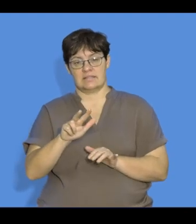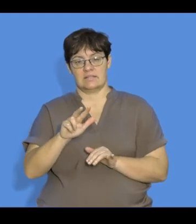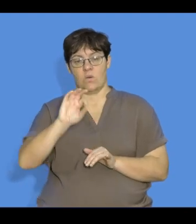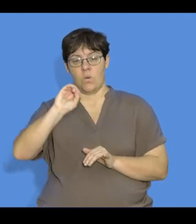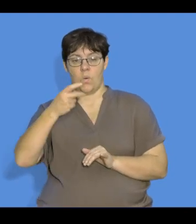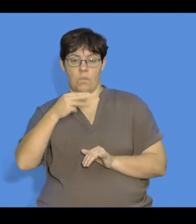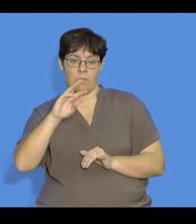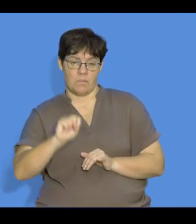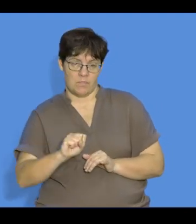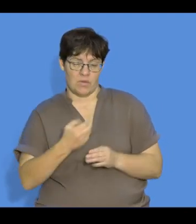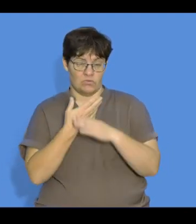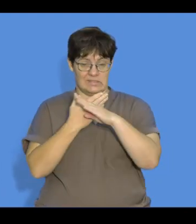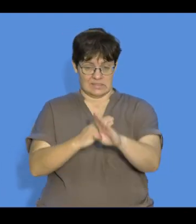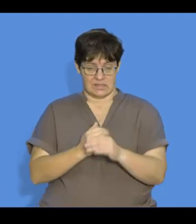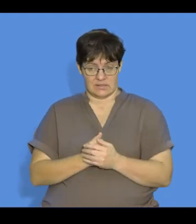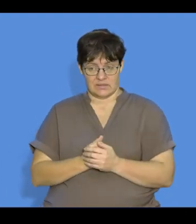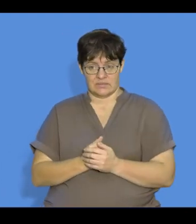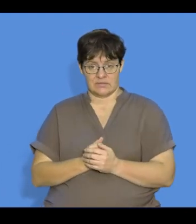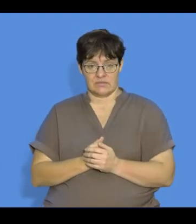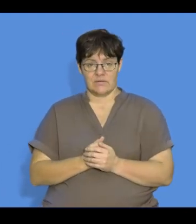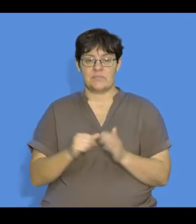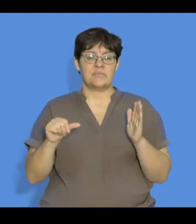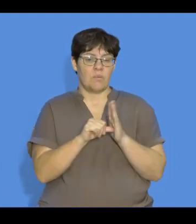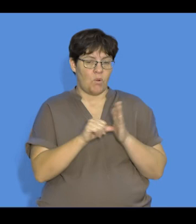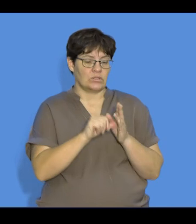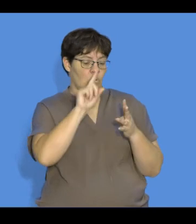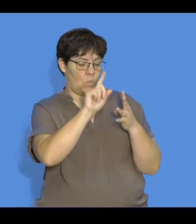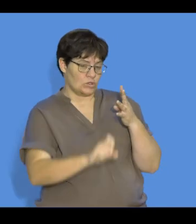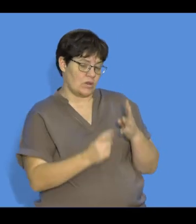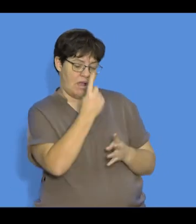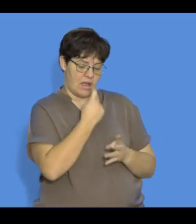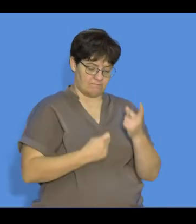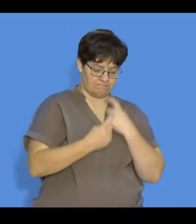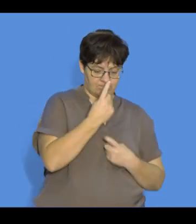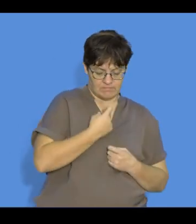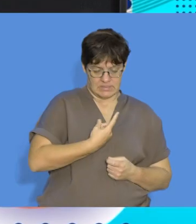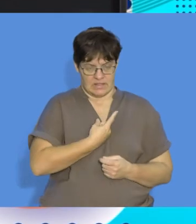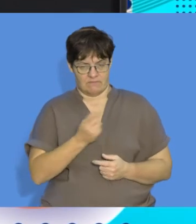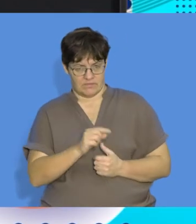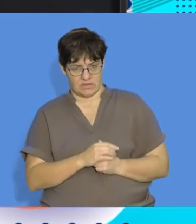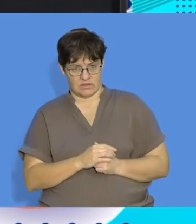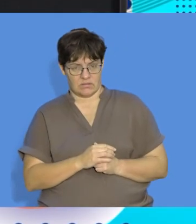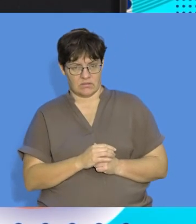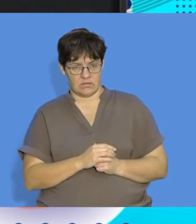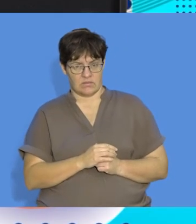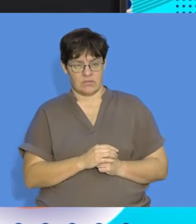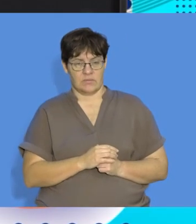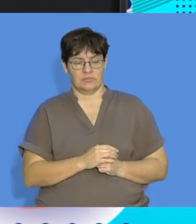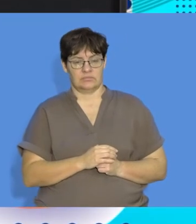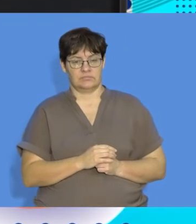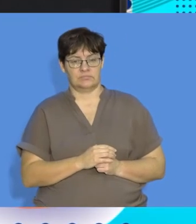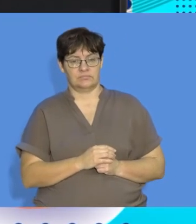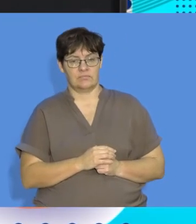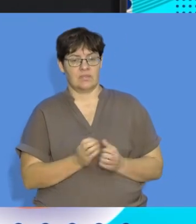5.8 ohm resistor. Right. There are some very critical questions that we need to ask ourselves. Are we in a position